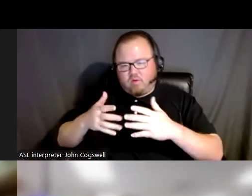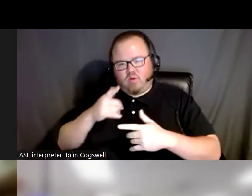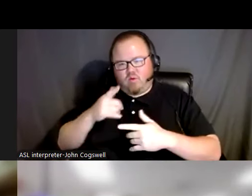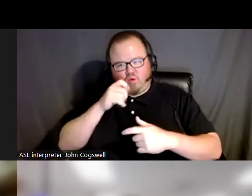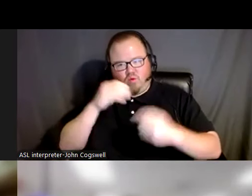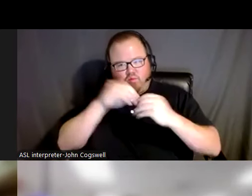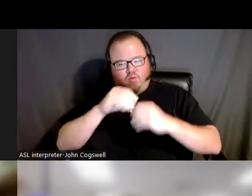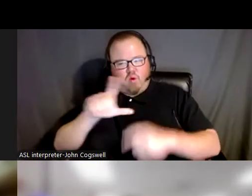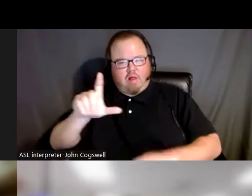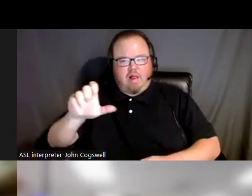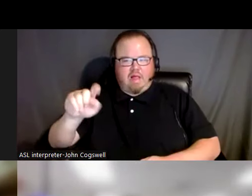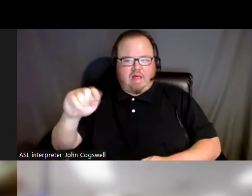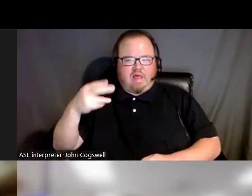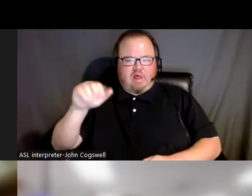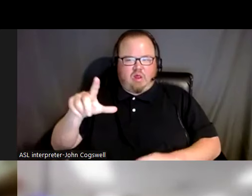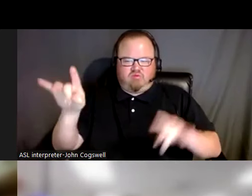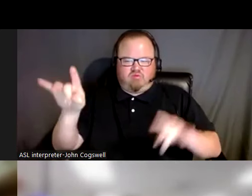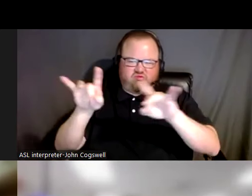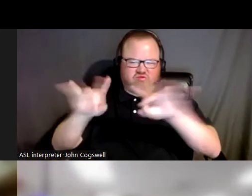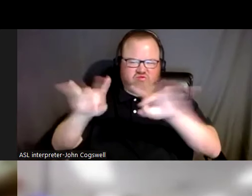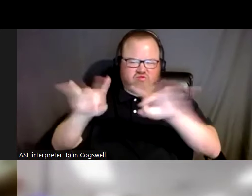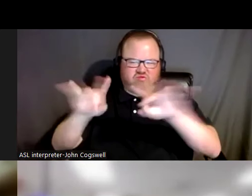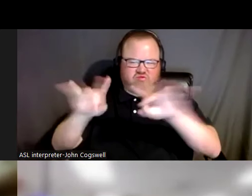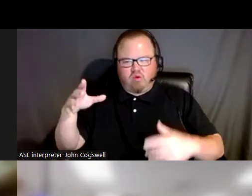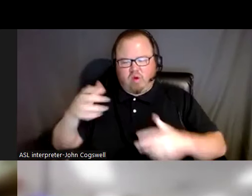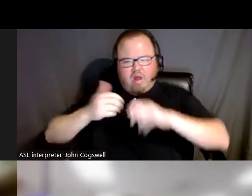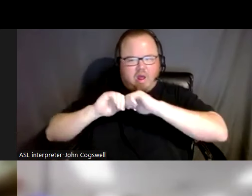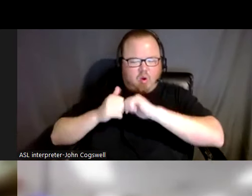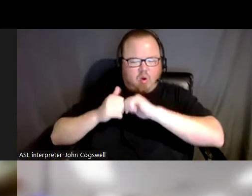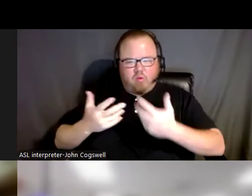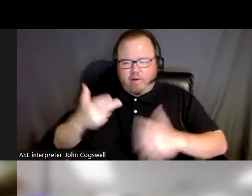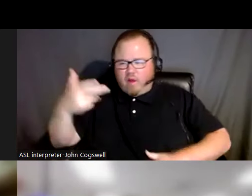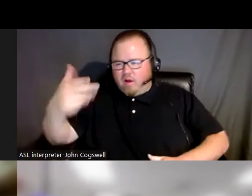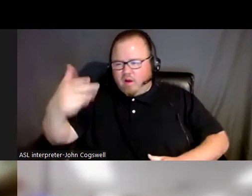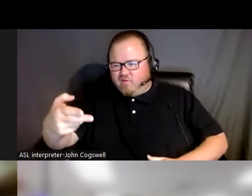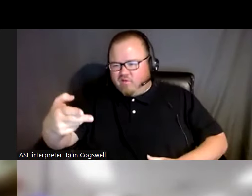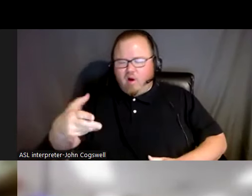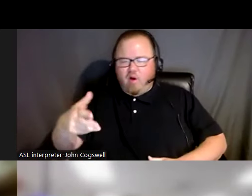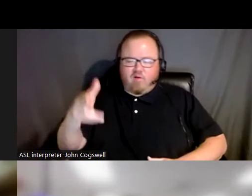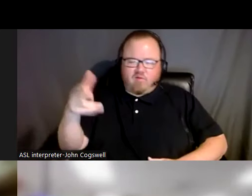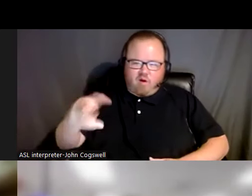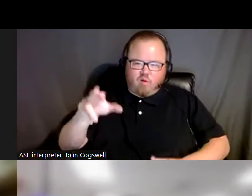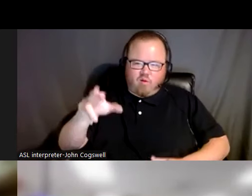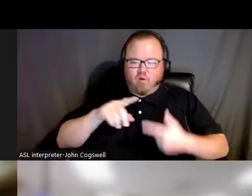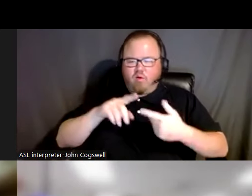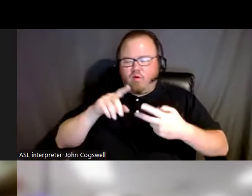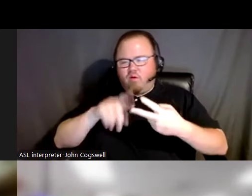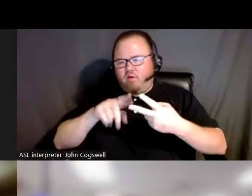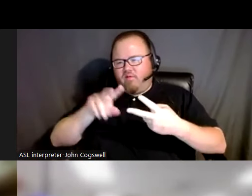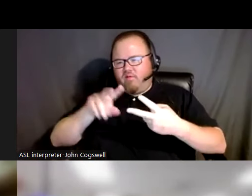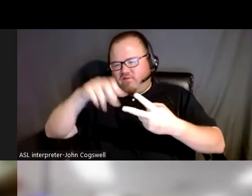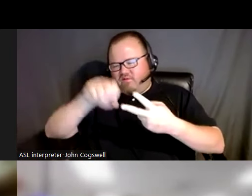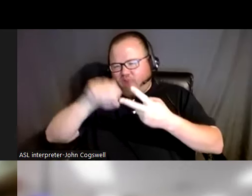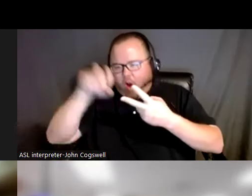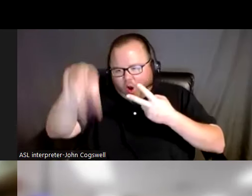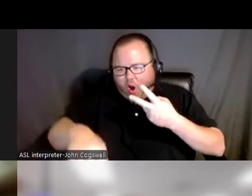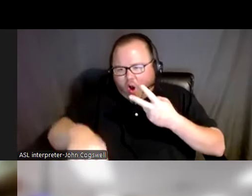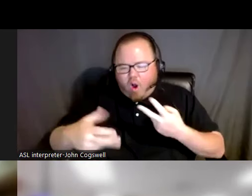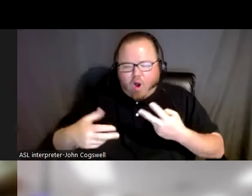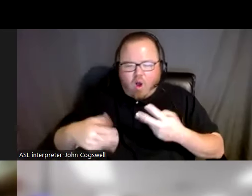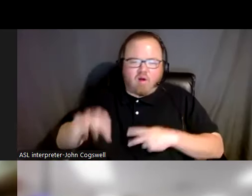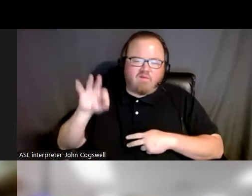mean, which we'll get into, and as you see on the screen, whether it be firearms or, a fall, a lot of times we assume